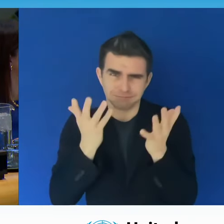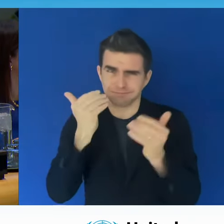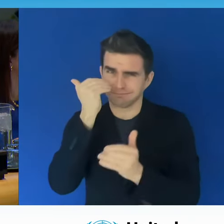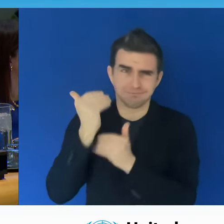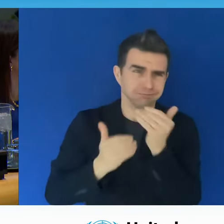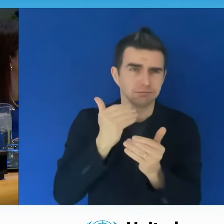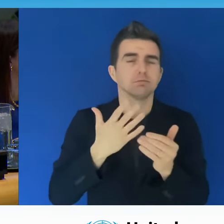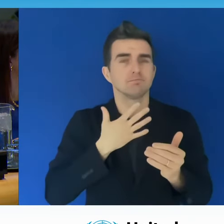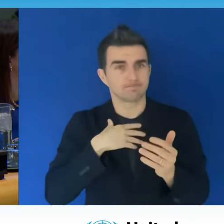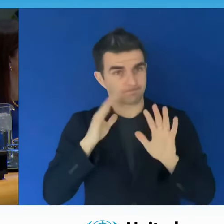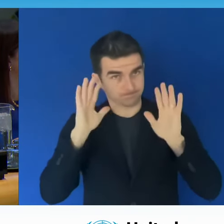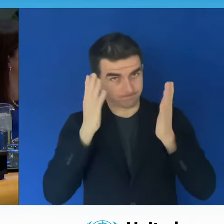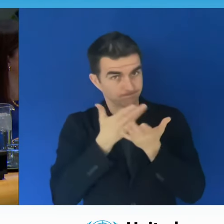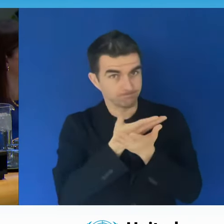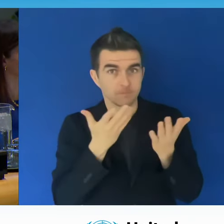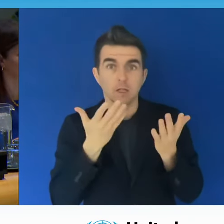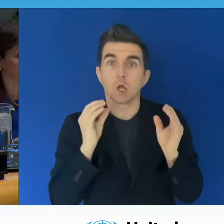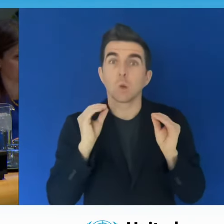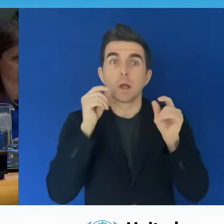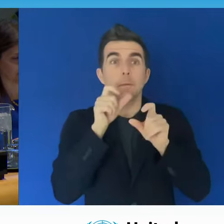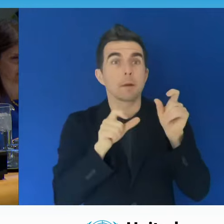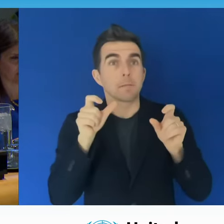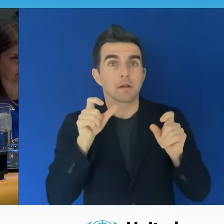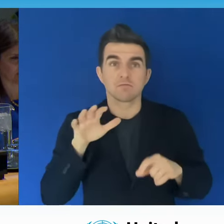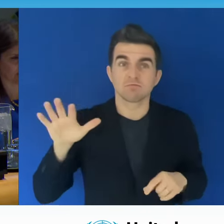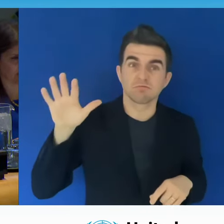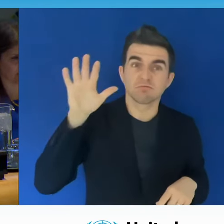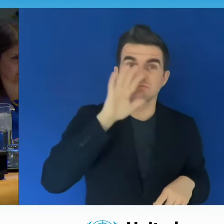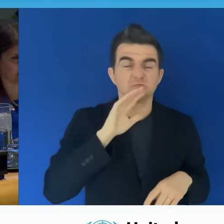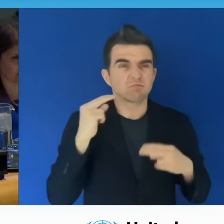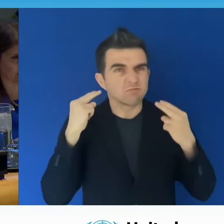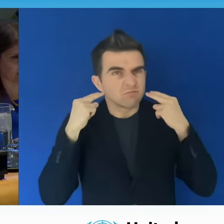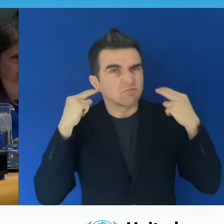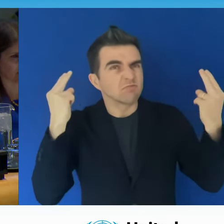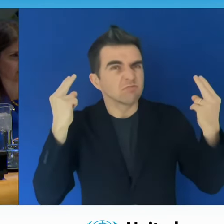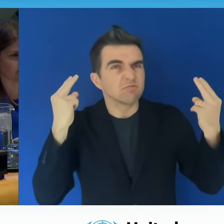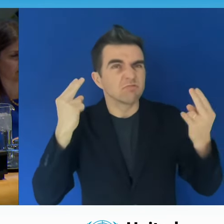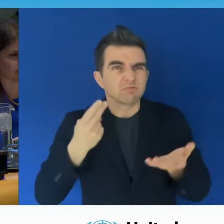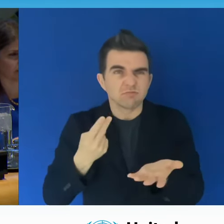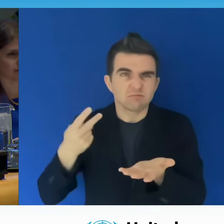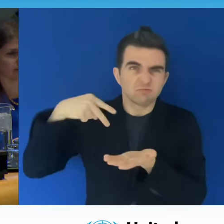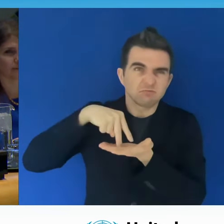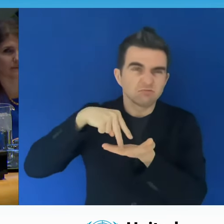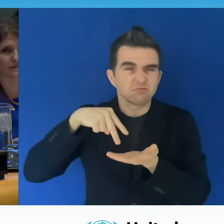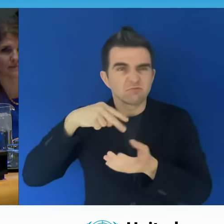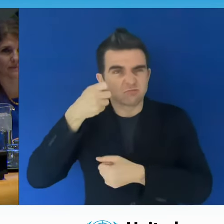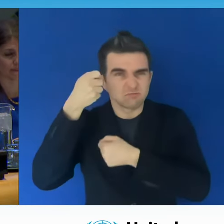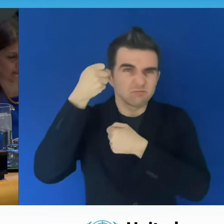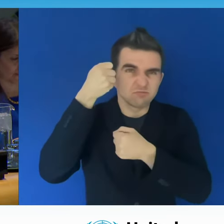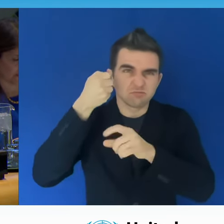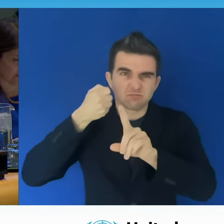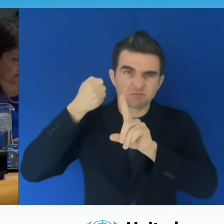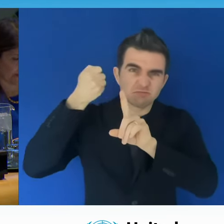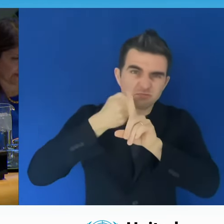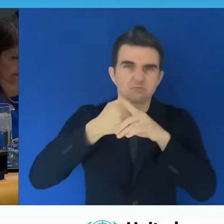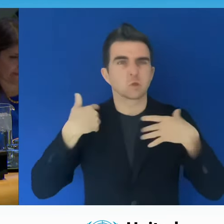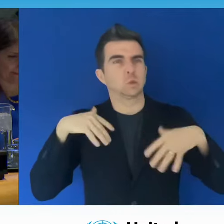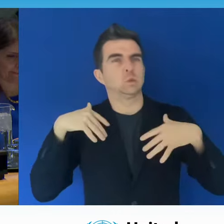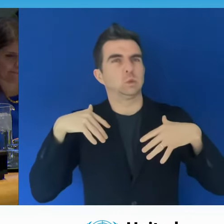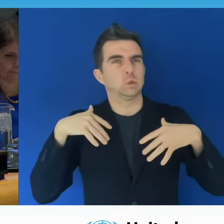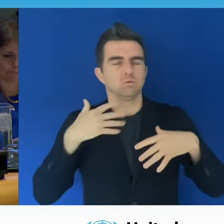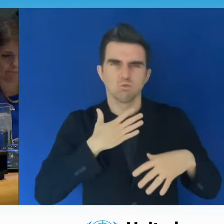them. We established a new youth office in the United Nations to advance advocacy,